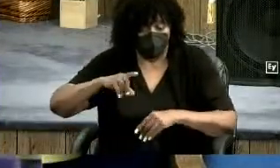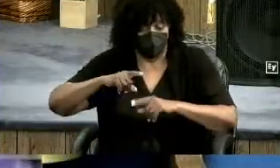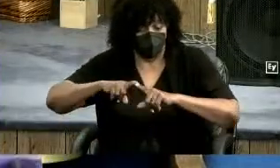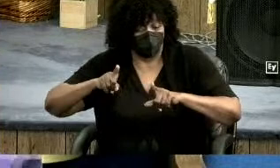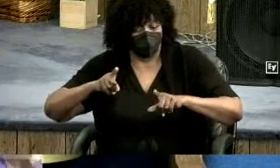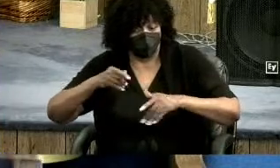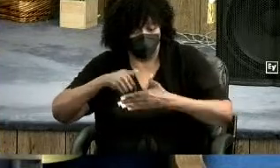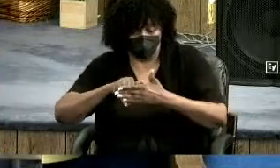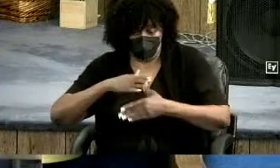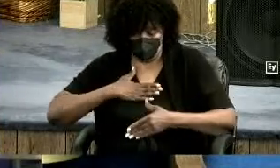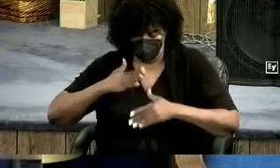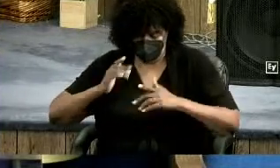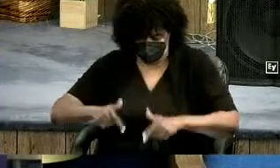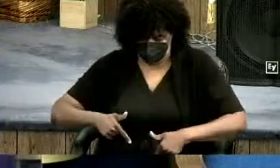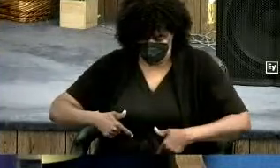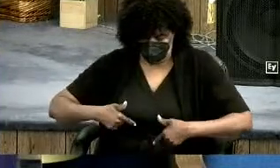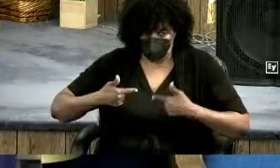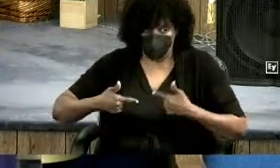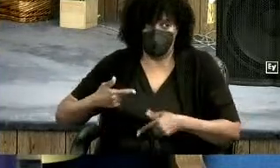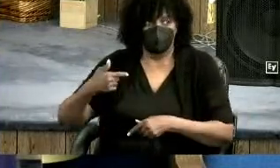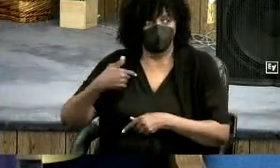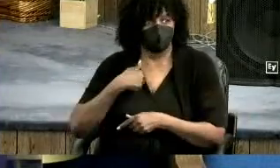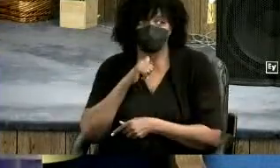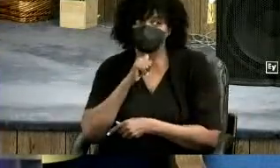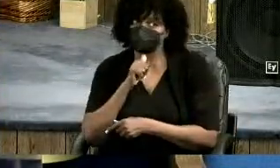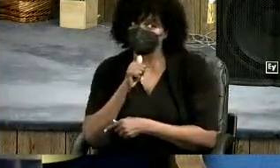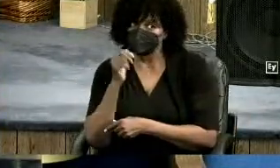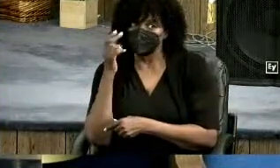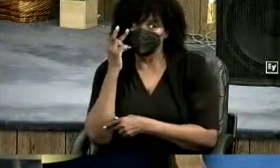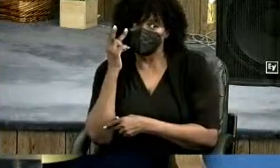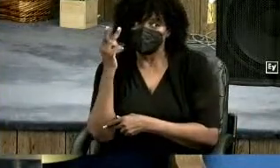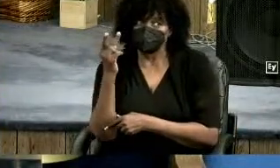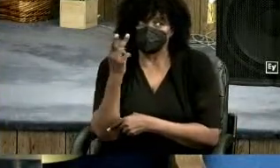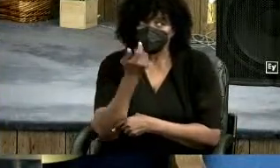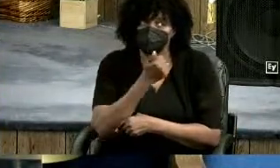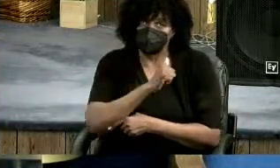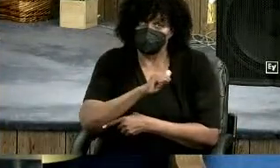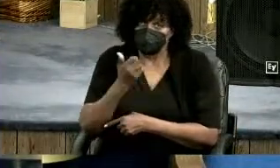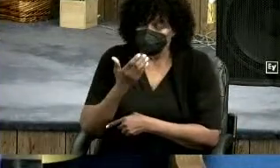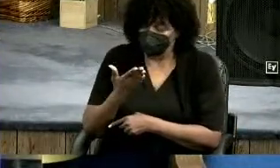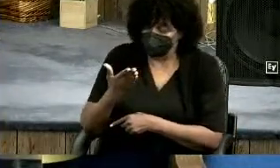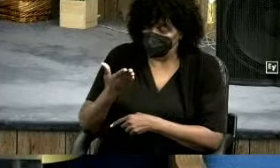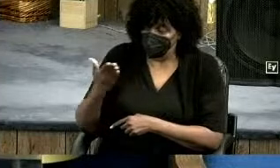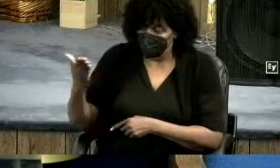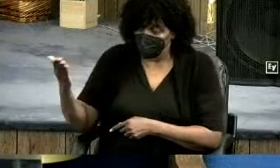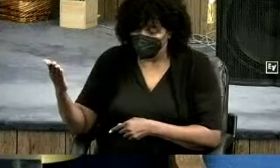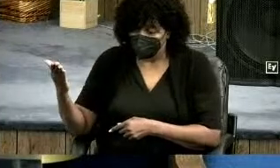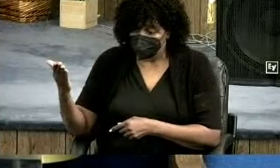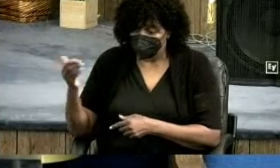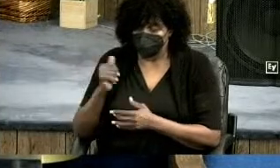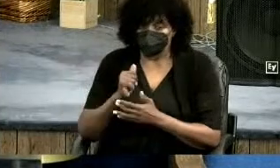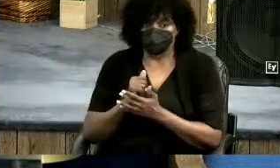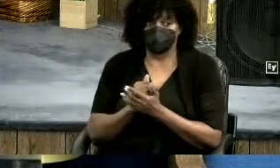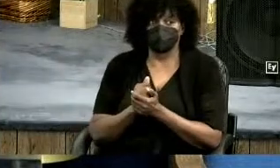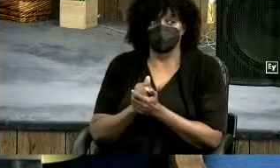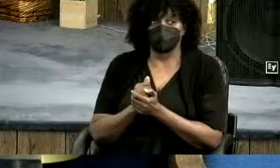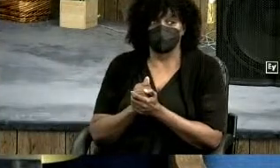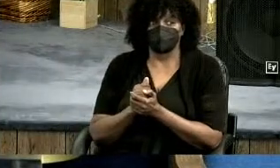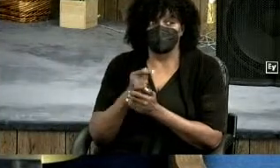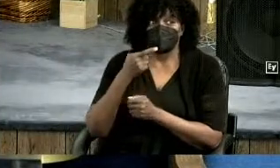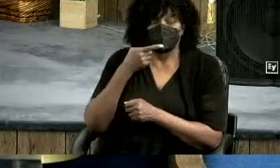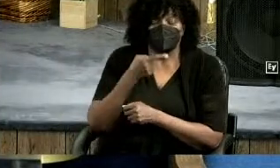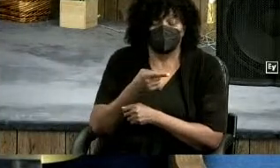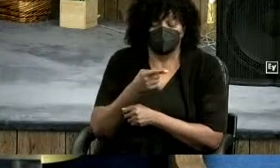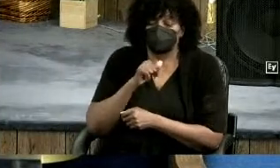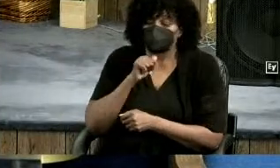my lifetime, says these brothers, I haven't seen anything. As a matter of fact, this brother Nehemiah, he's